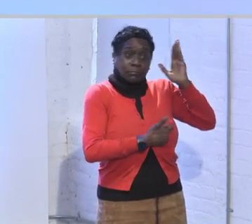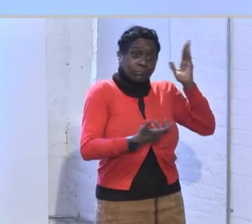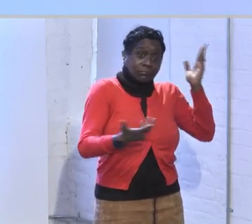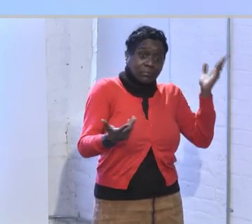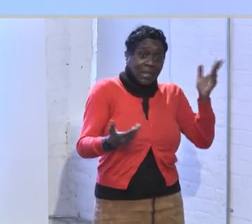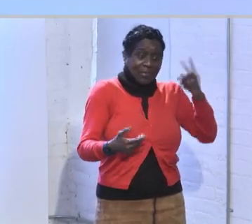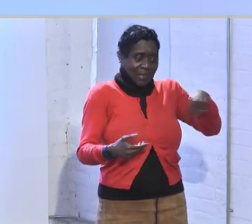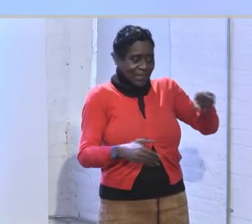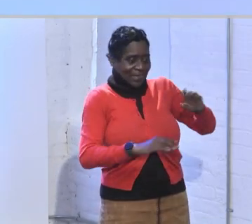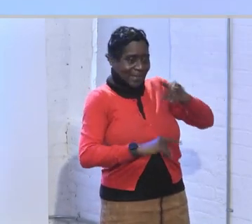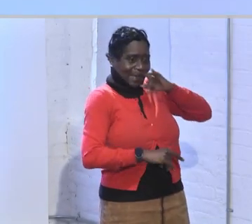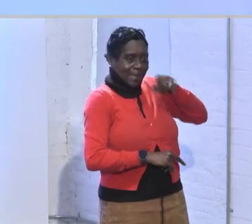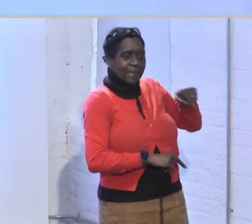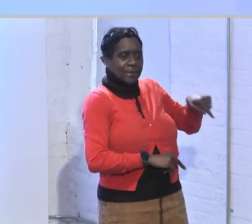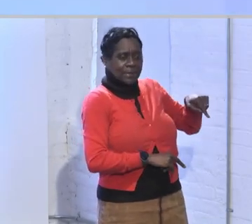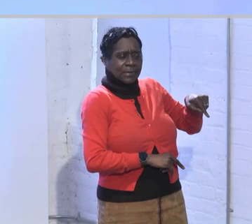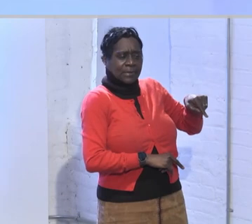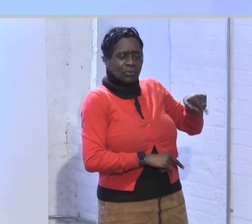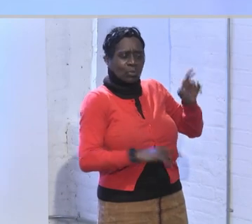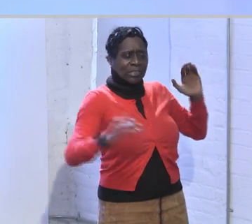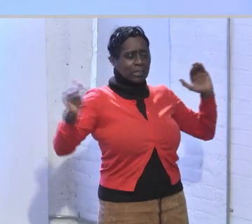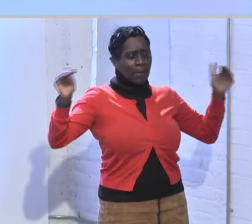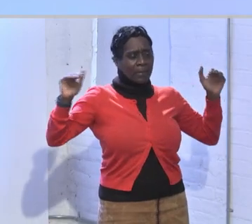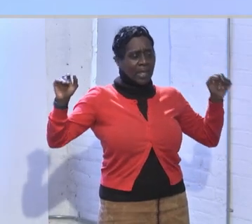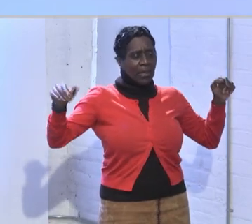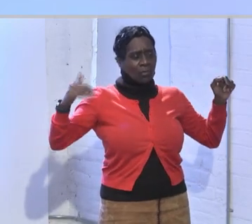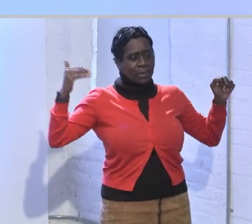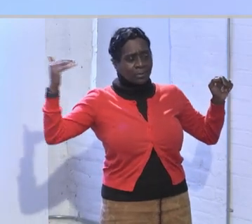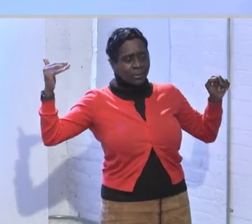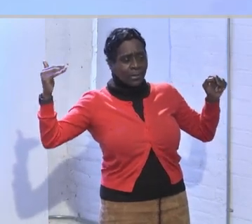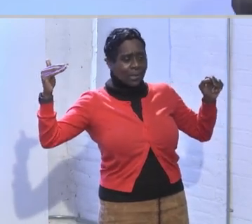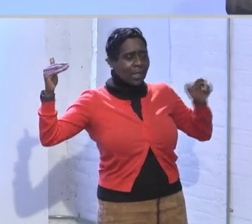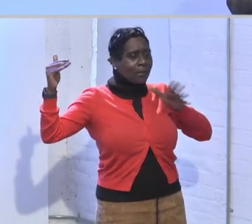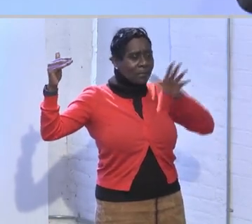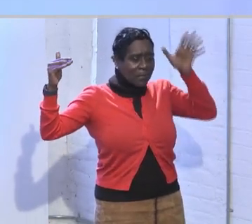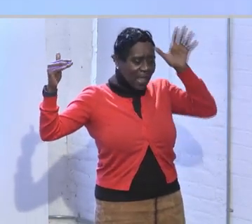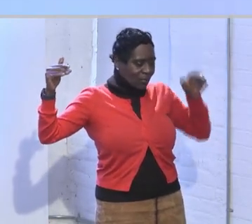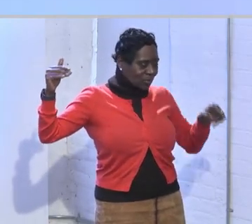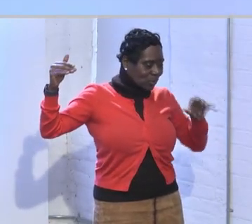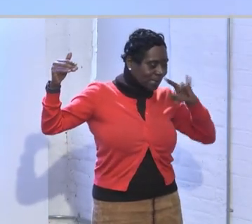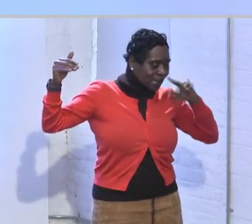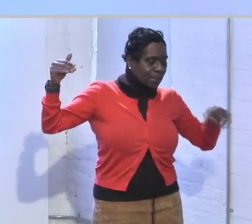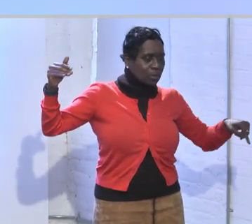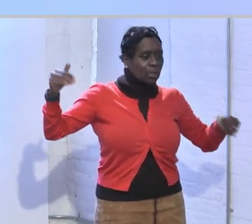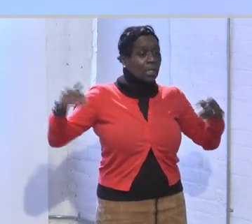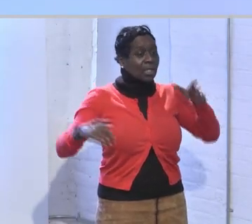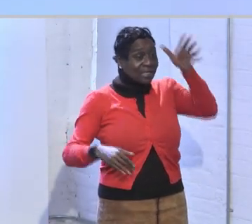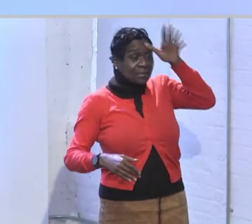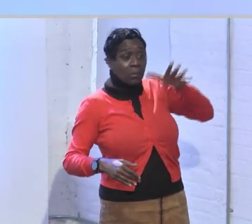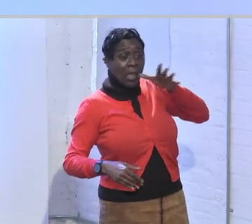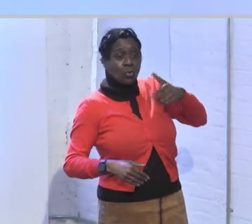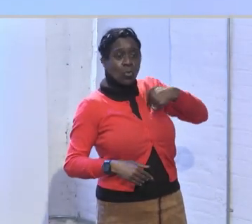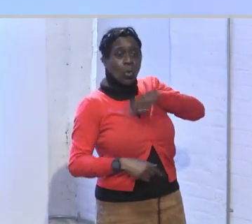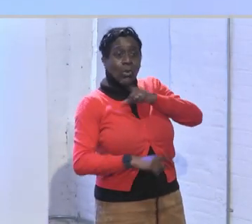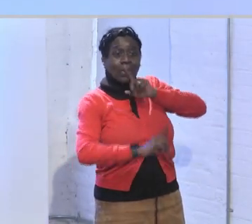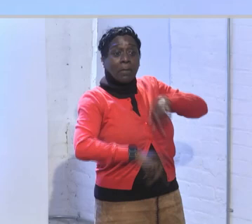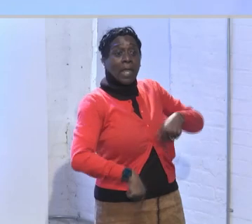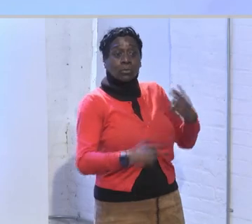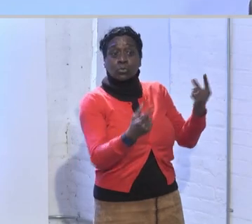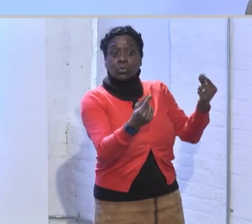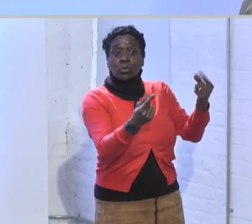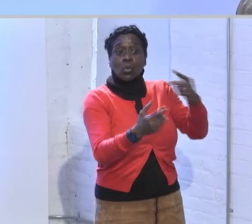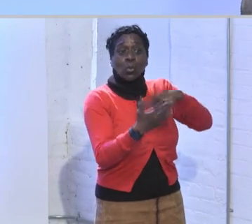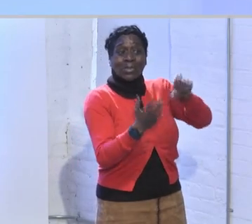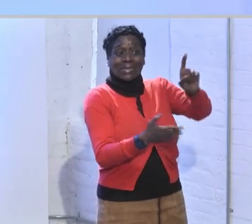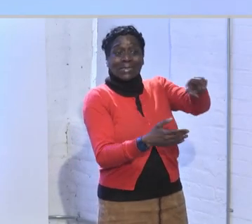their kids did. And so here as parents, what we want to do and what we're commanded to do and what we